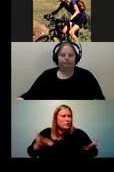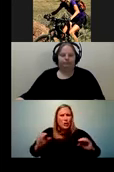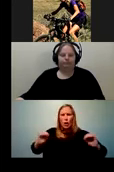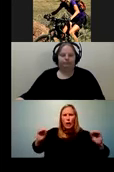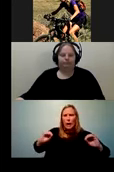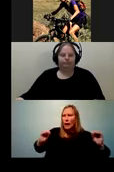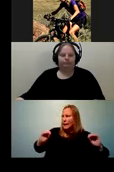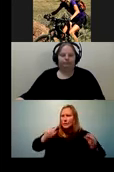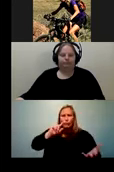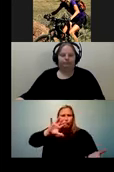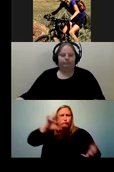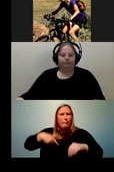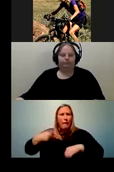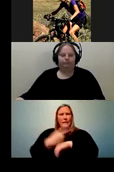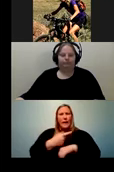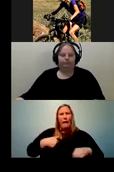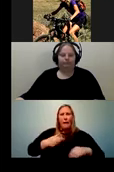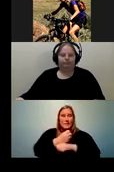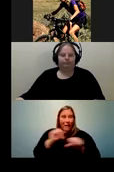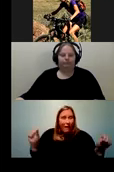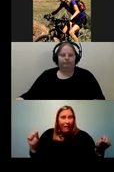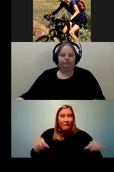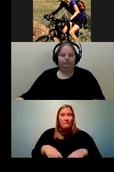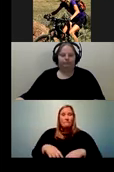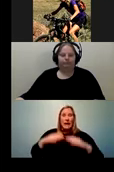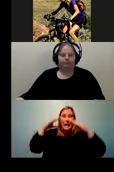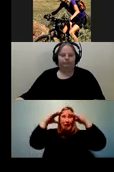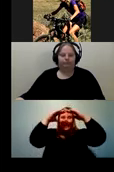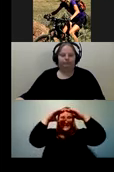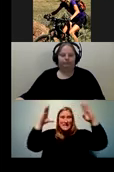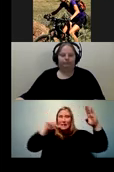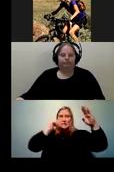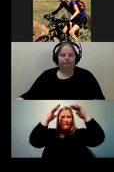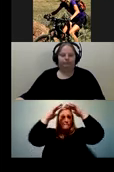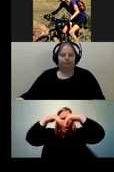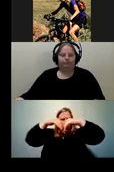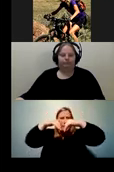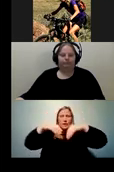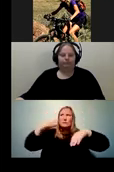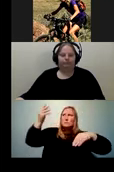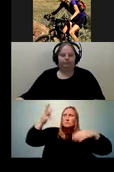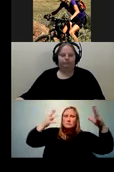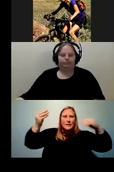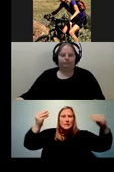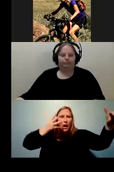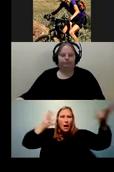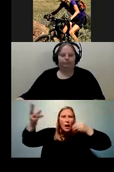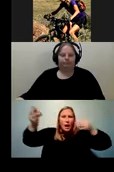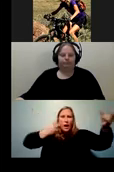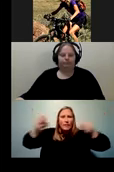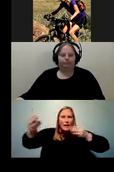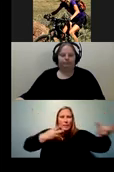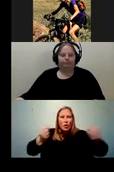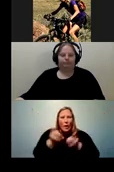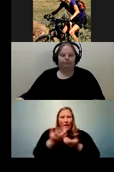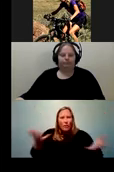about to mess up my day. The ceiling isn't currently falling in. If you've ever taken a step off of a